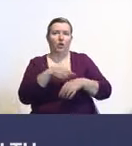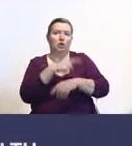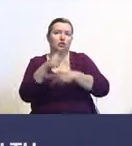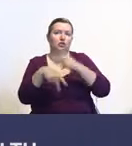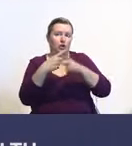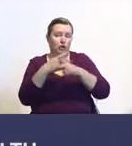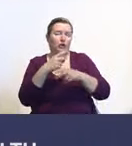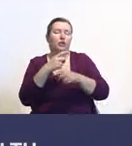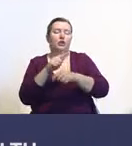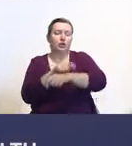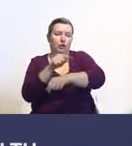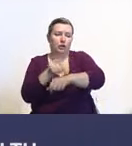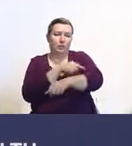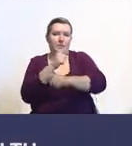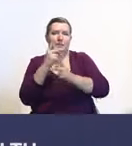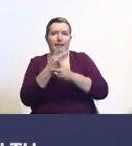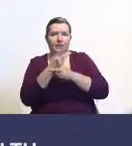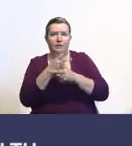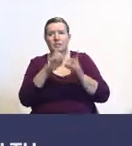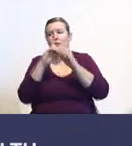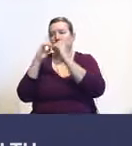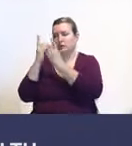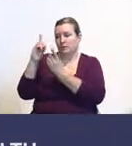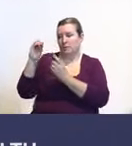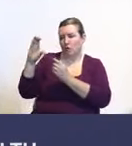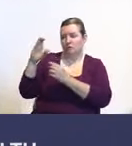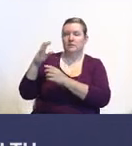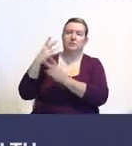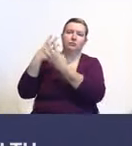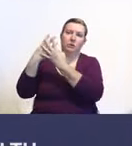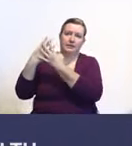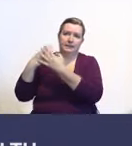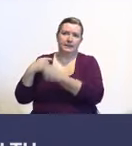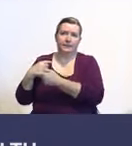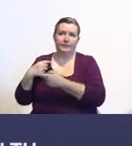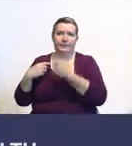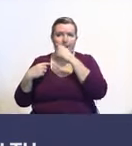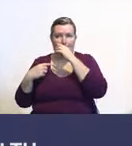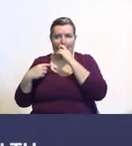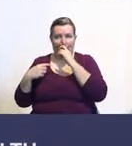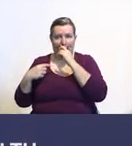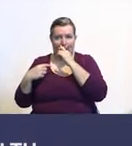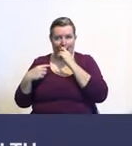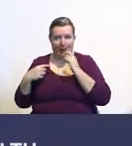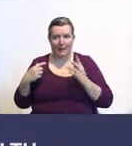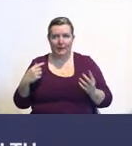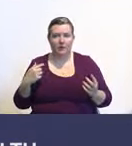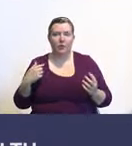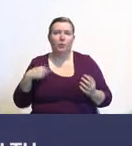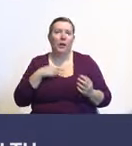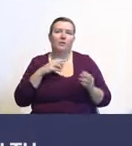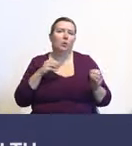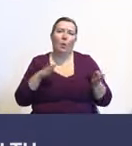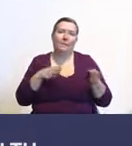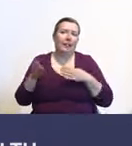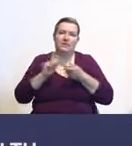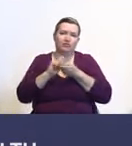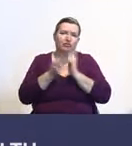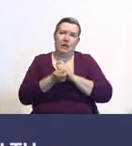that? Department of Corrections. We have no intention of changing the deadlines.